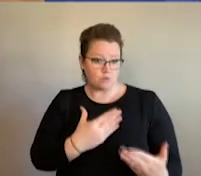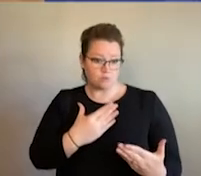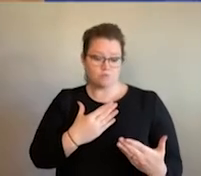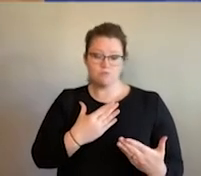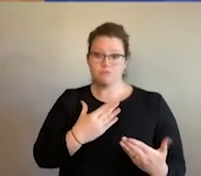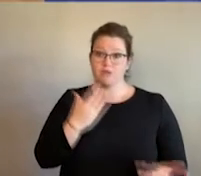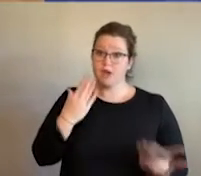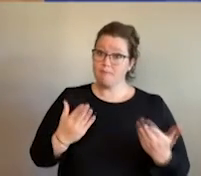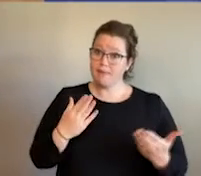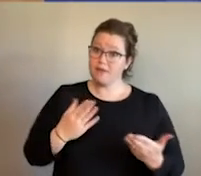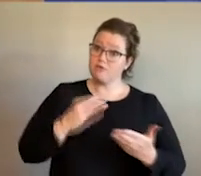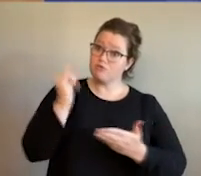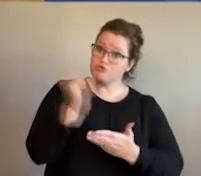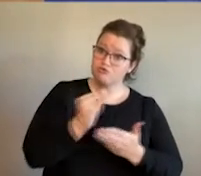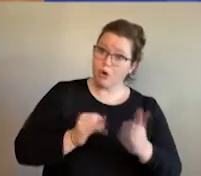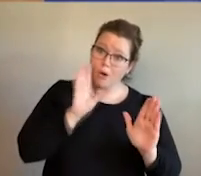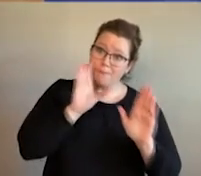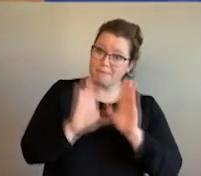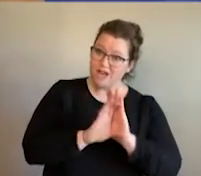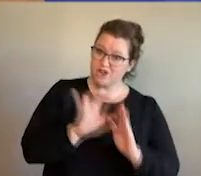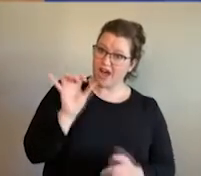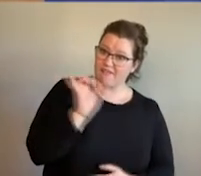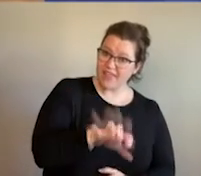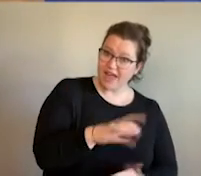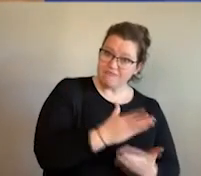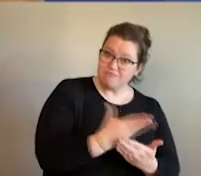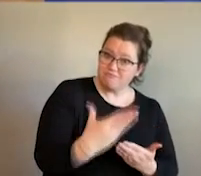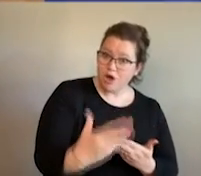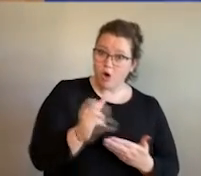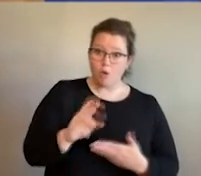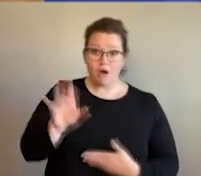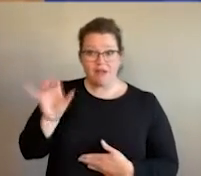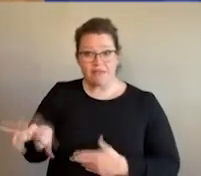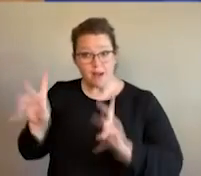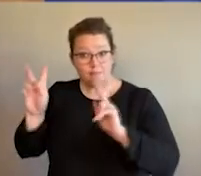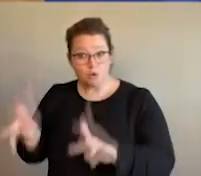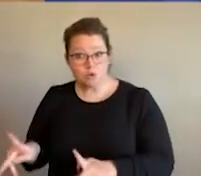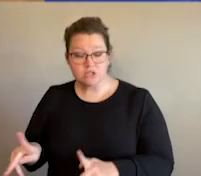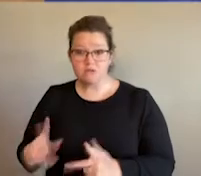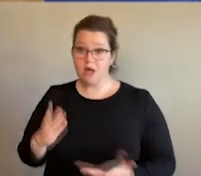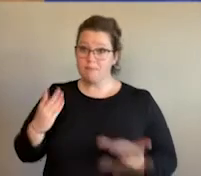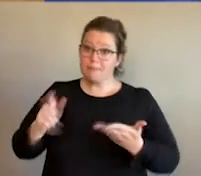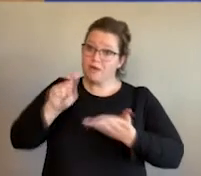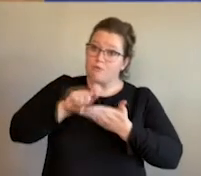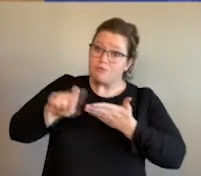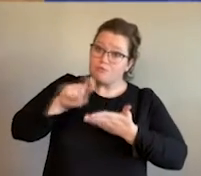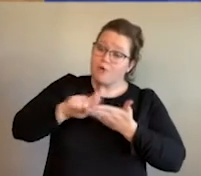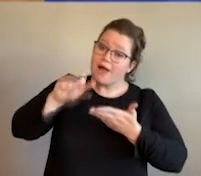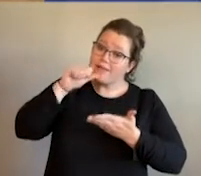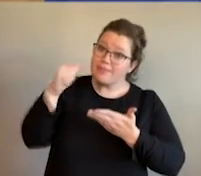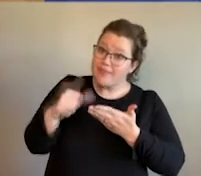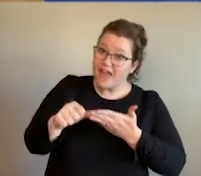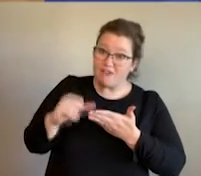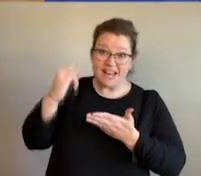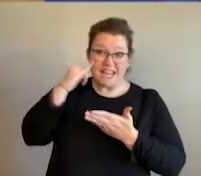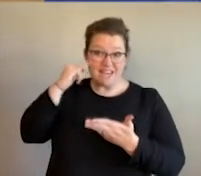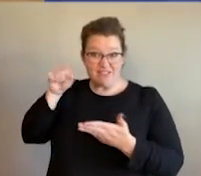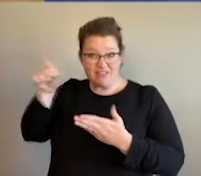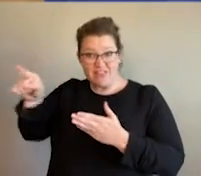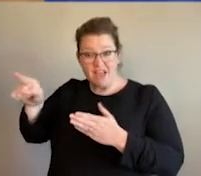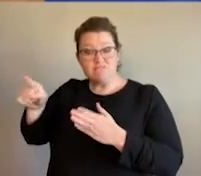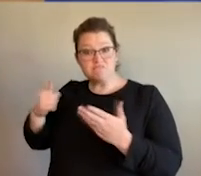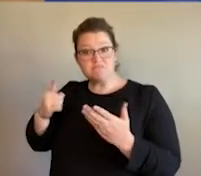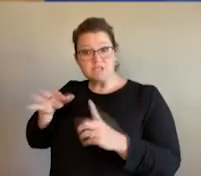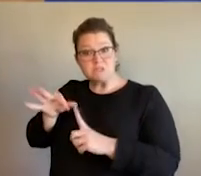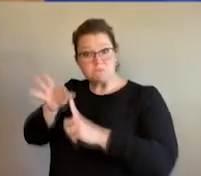be drawing a picture of that object. It could be writing a letter if it's a special person that you're